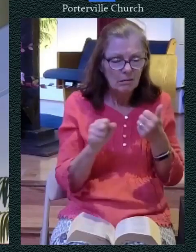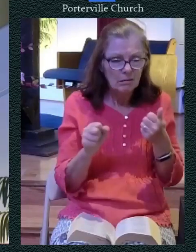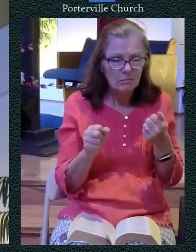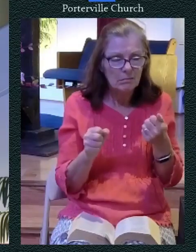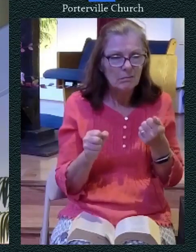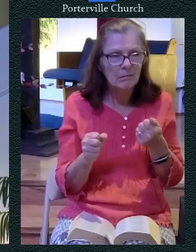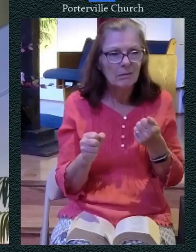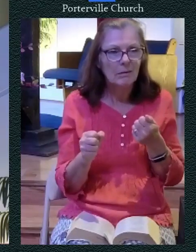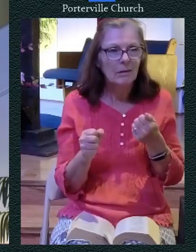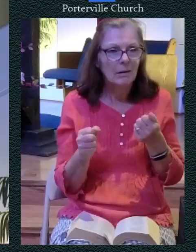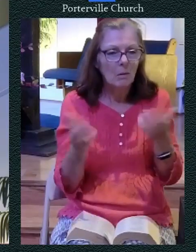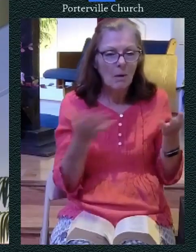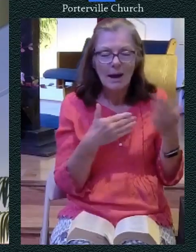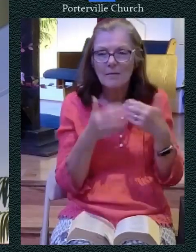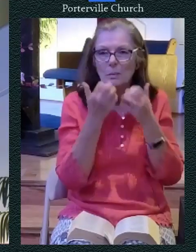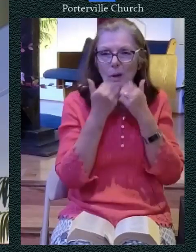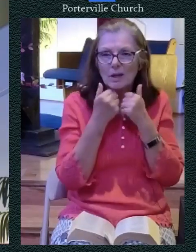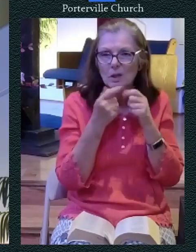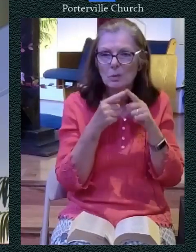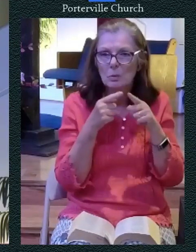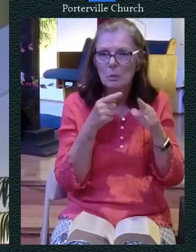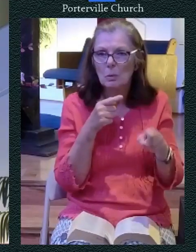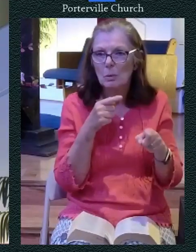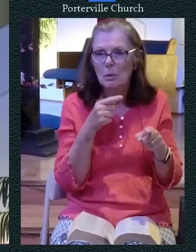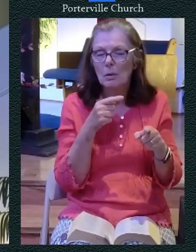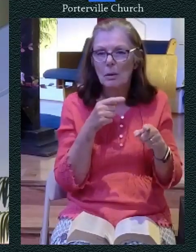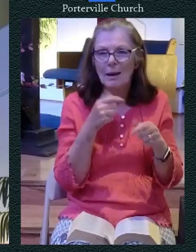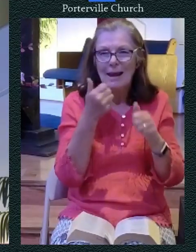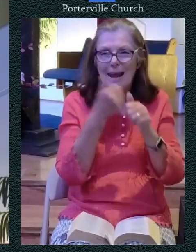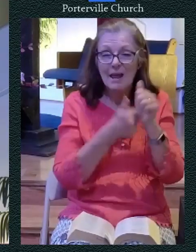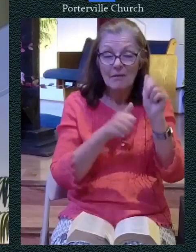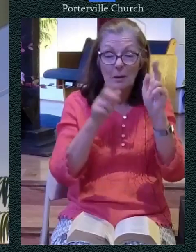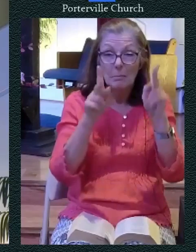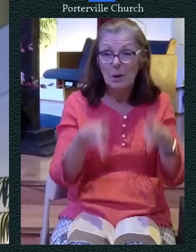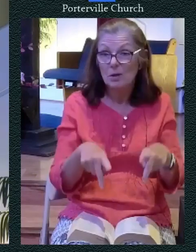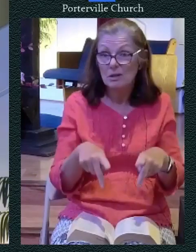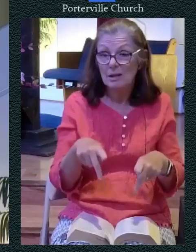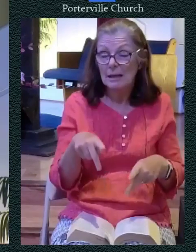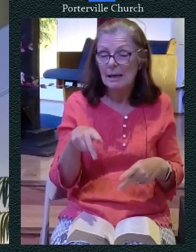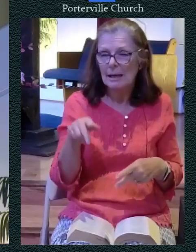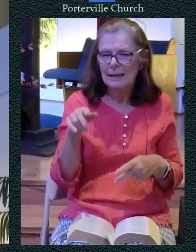Surely every man is a mere breath.